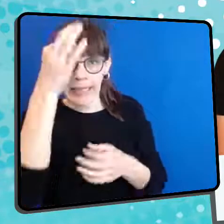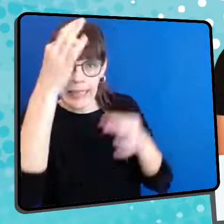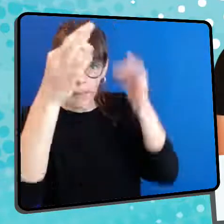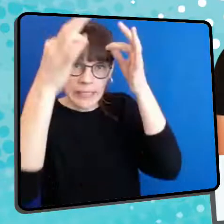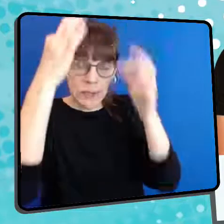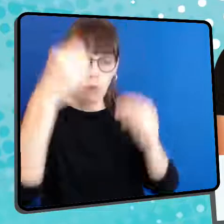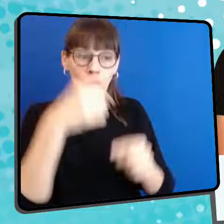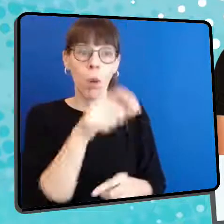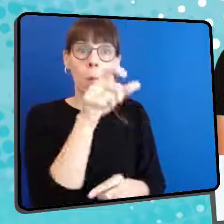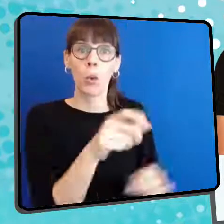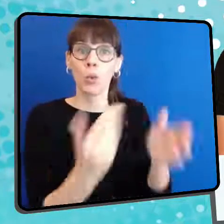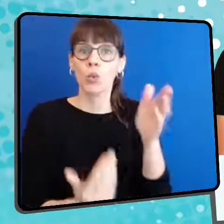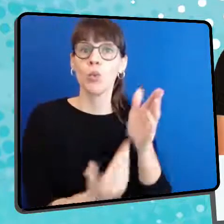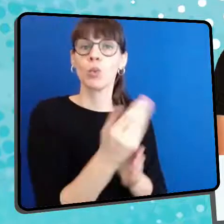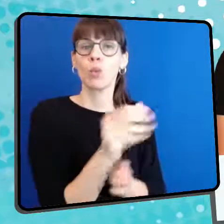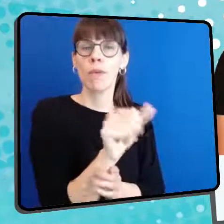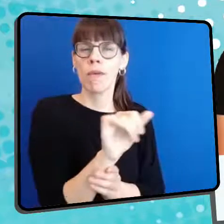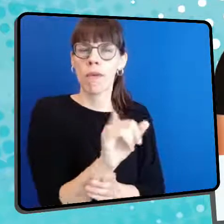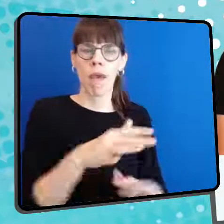Oh,